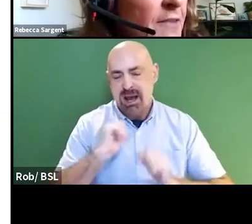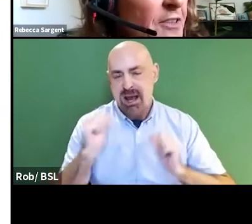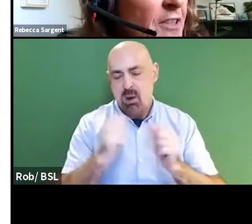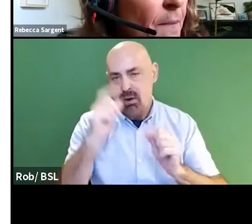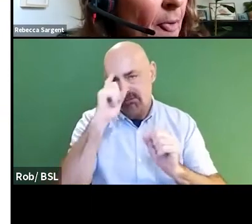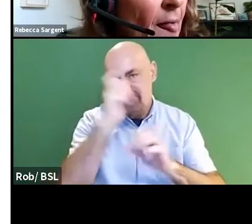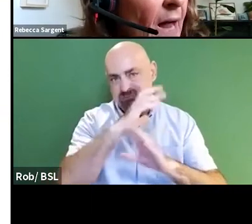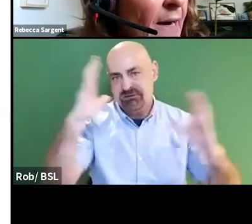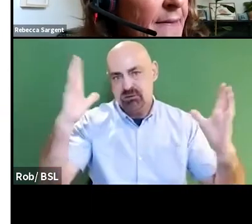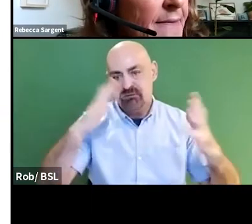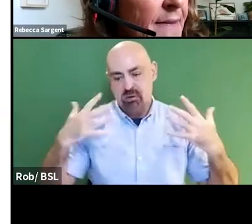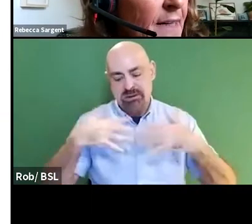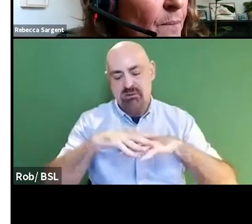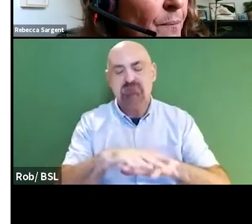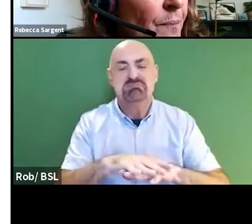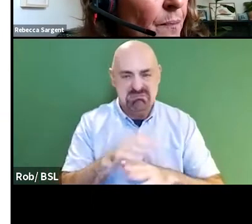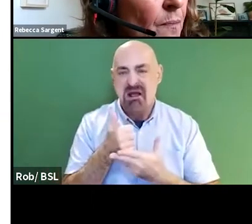for integration.